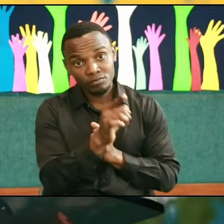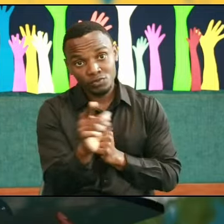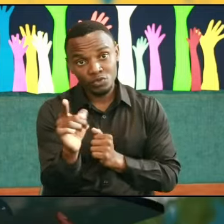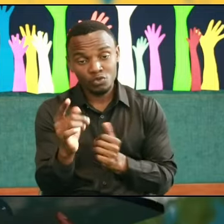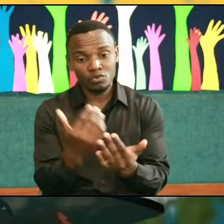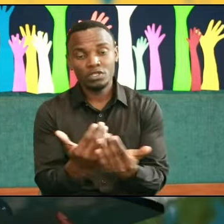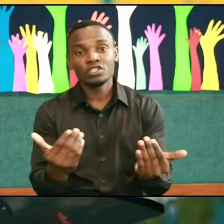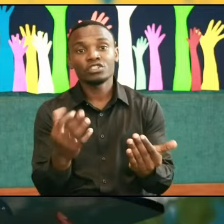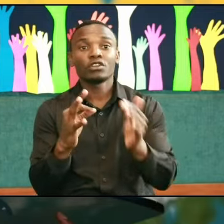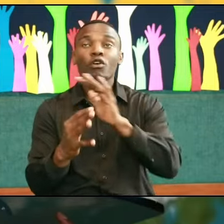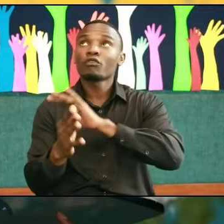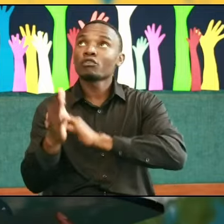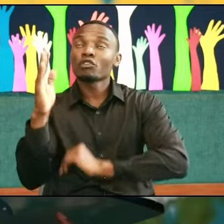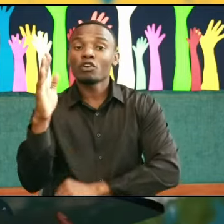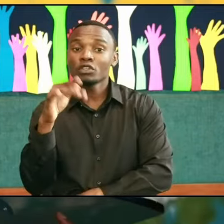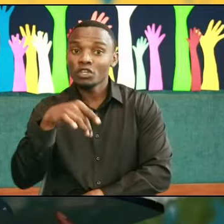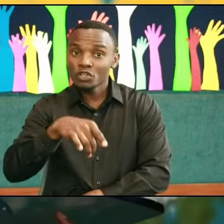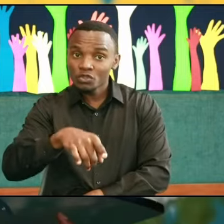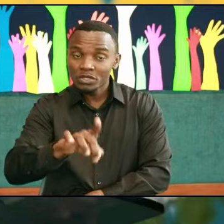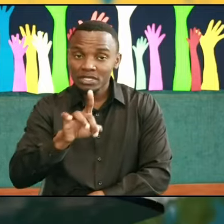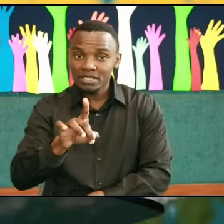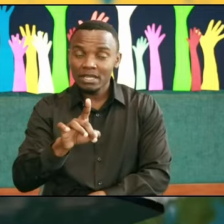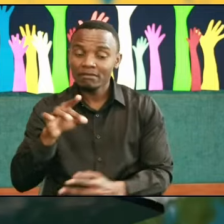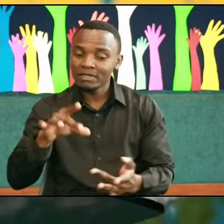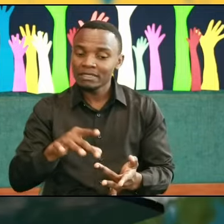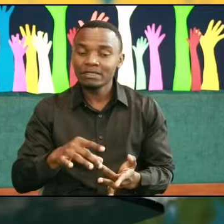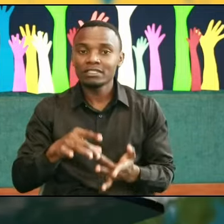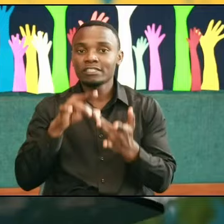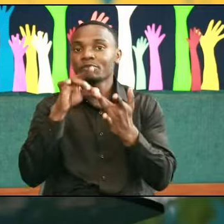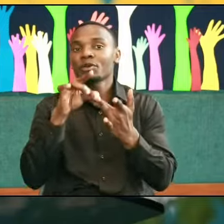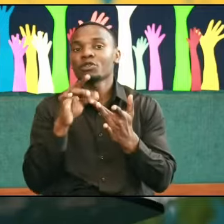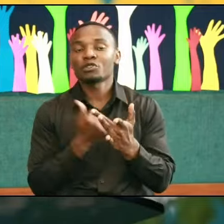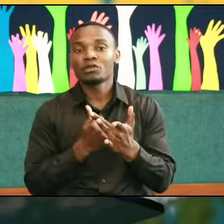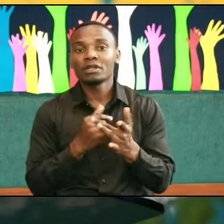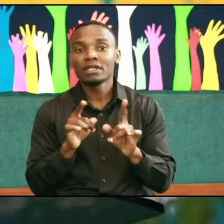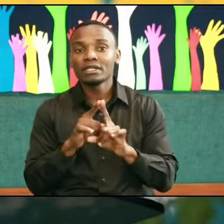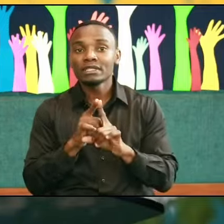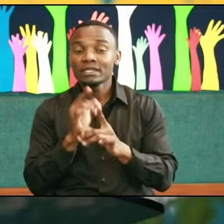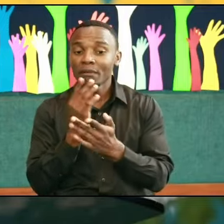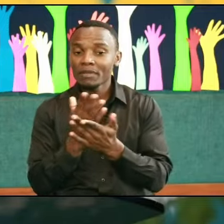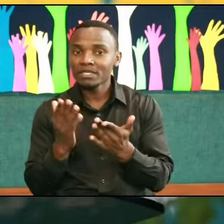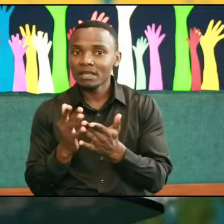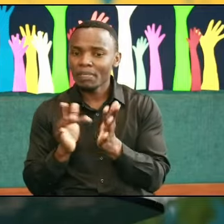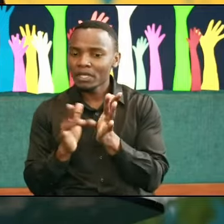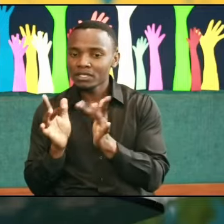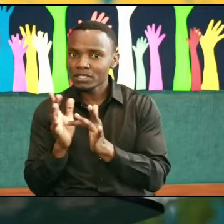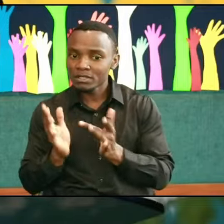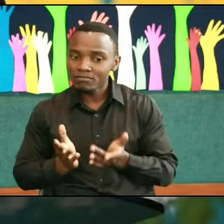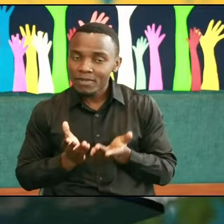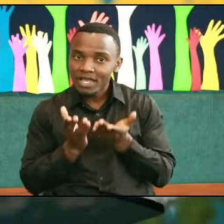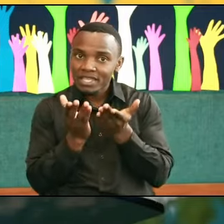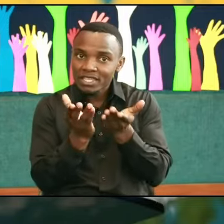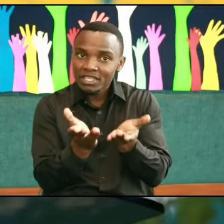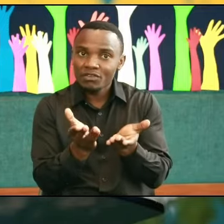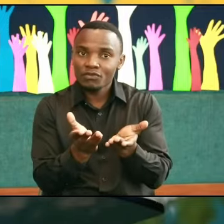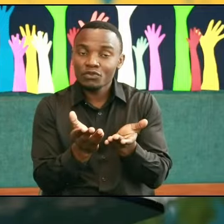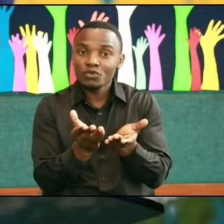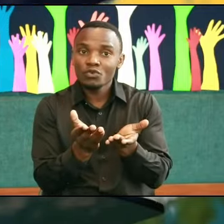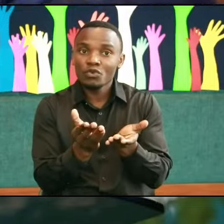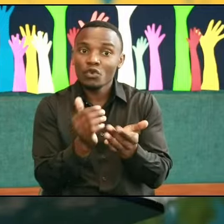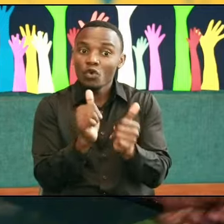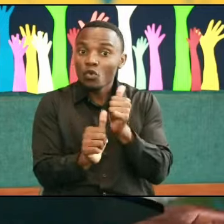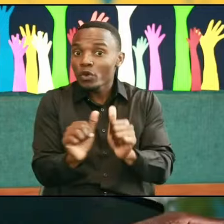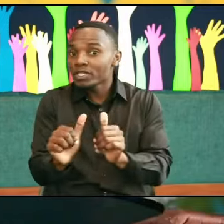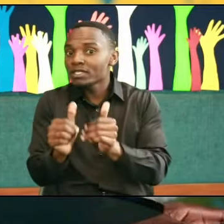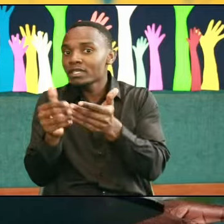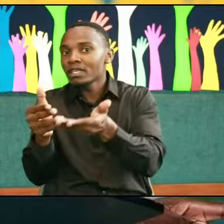God, you are very special, and there is something that Jesus has put in you that he has not put in